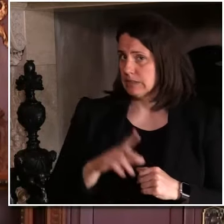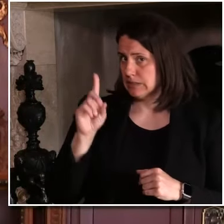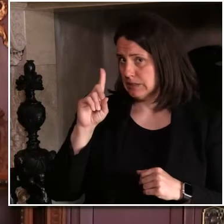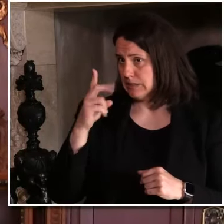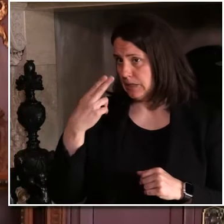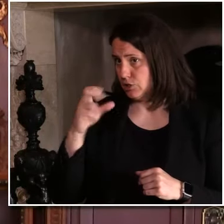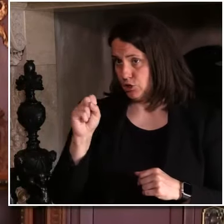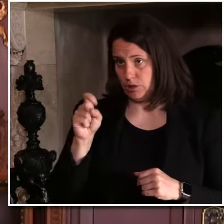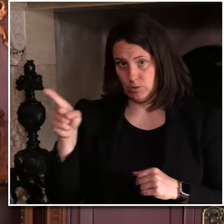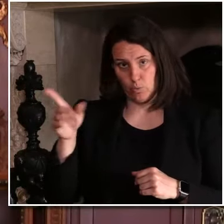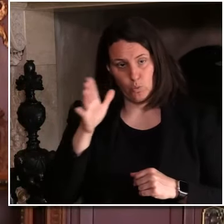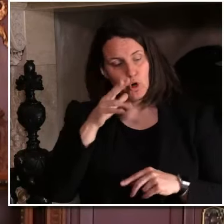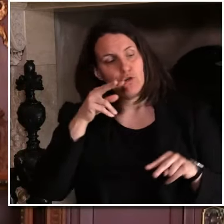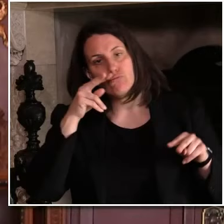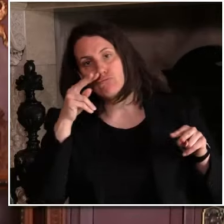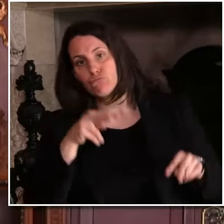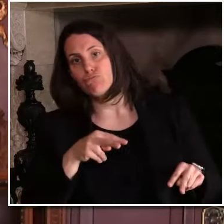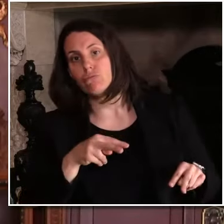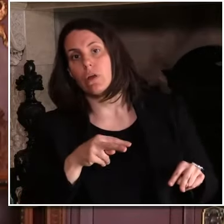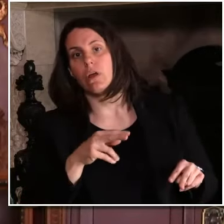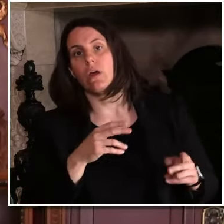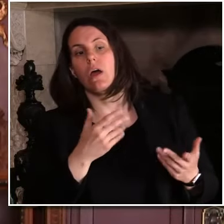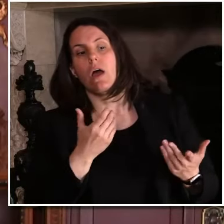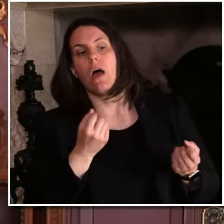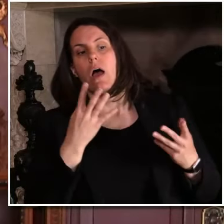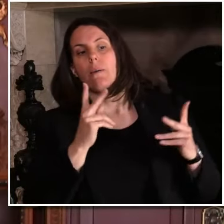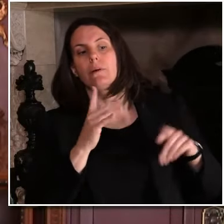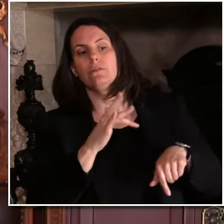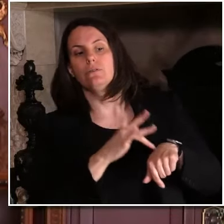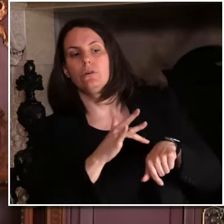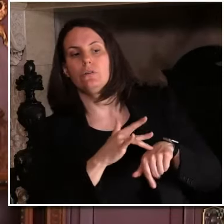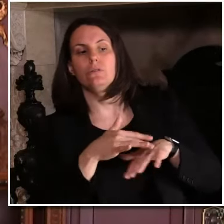the crowd that gathers there leads to an increase in cases.